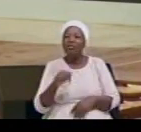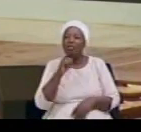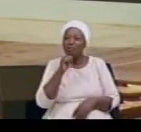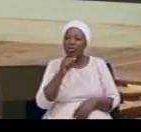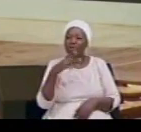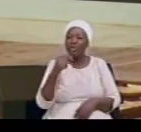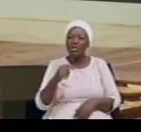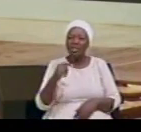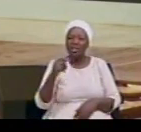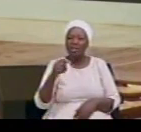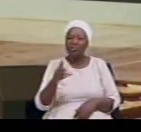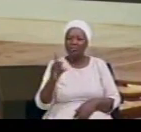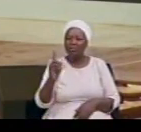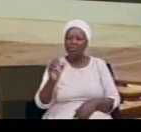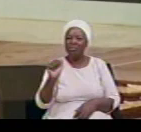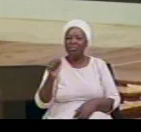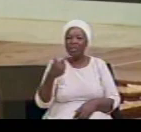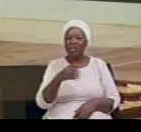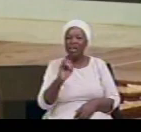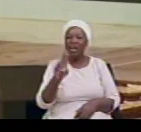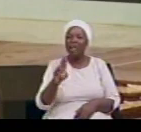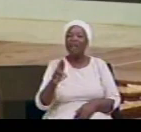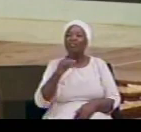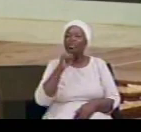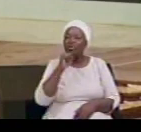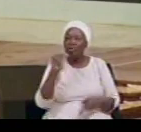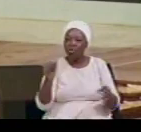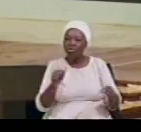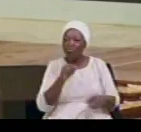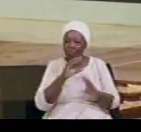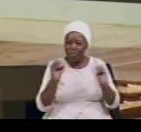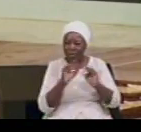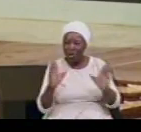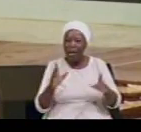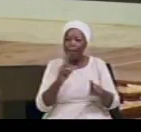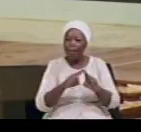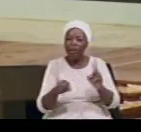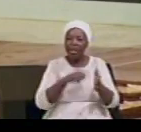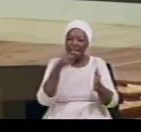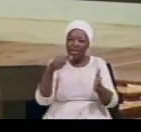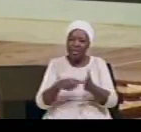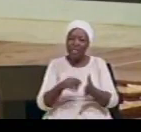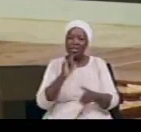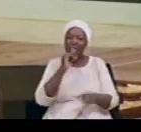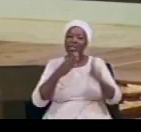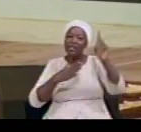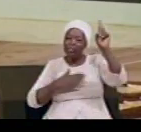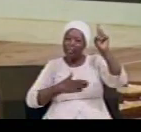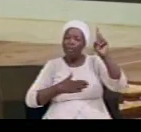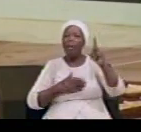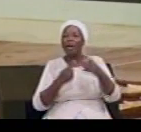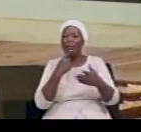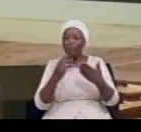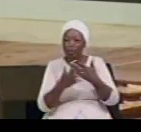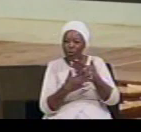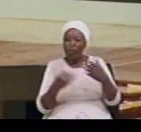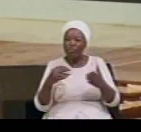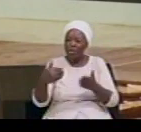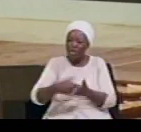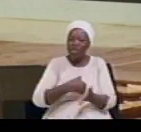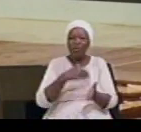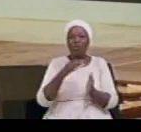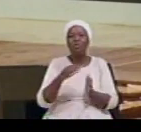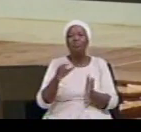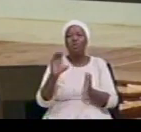dagger, nothing. This is my blood of the new covenant, which is